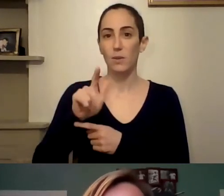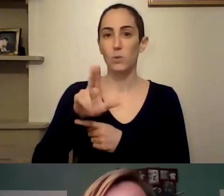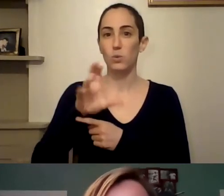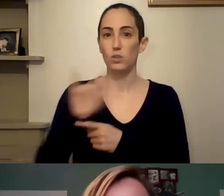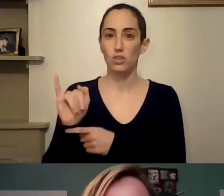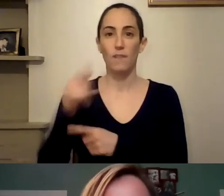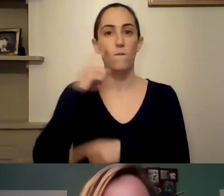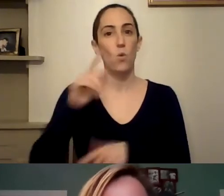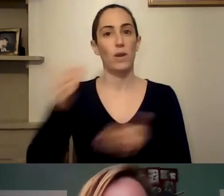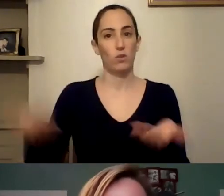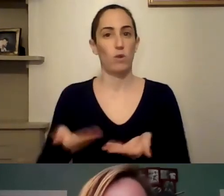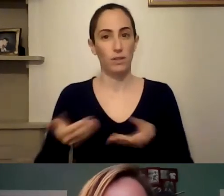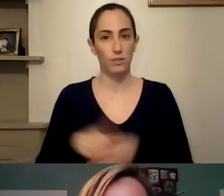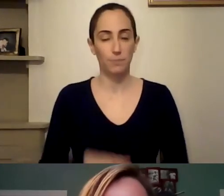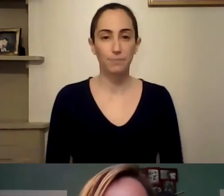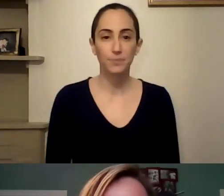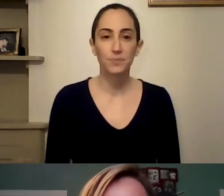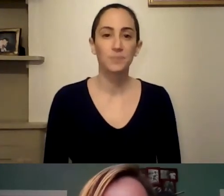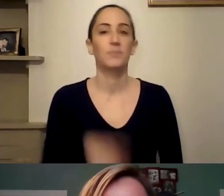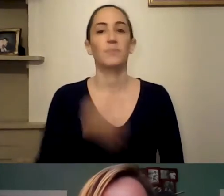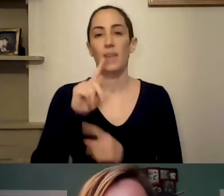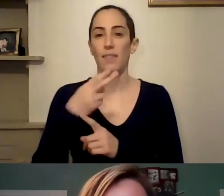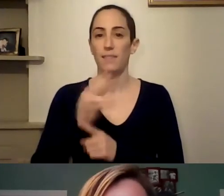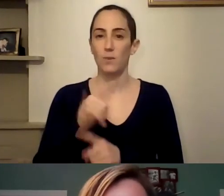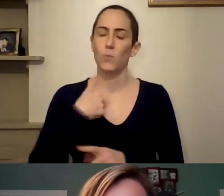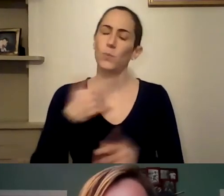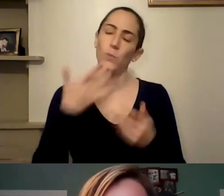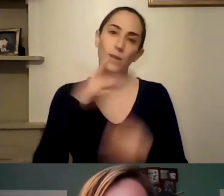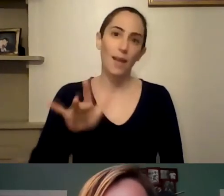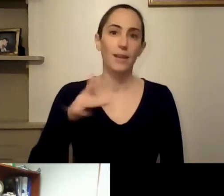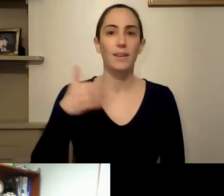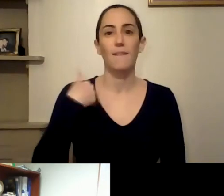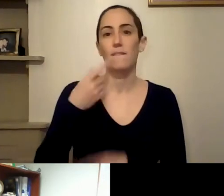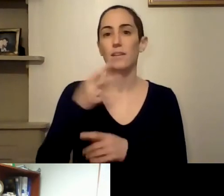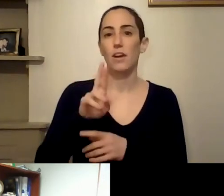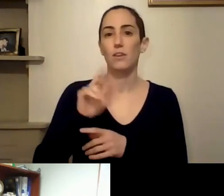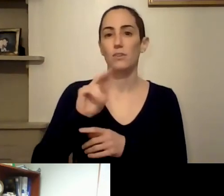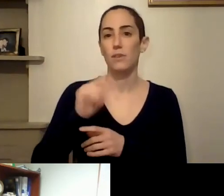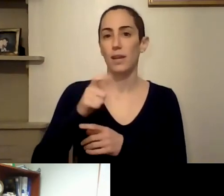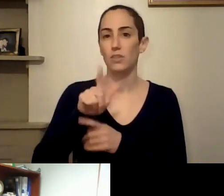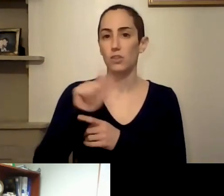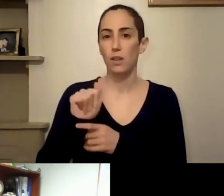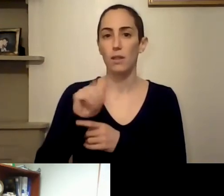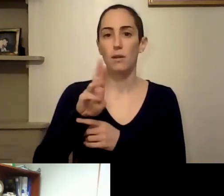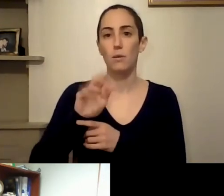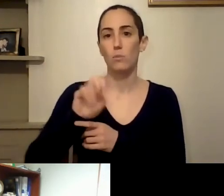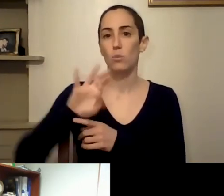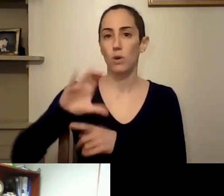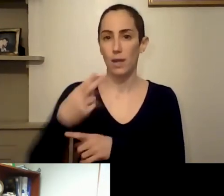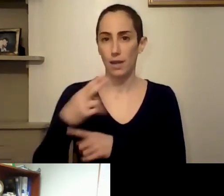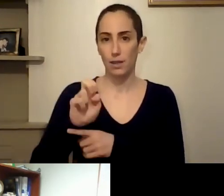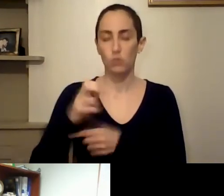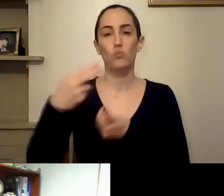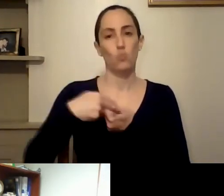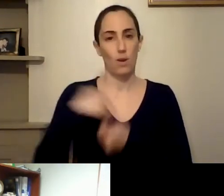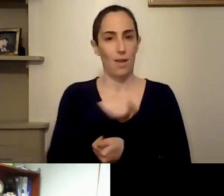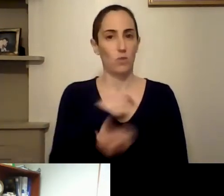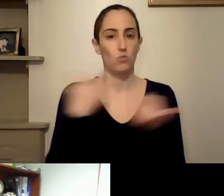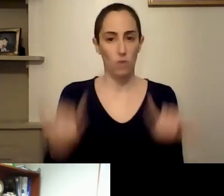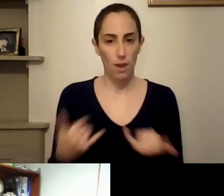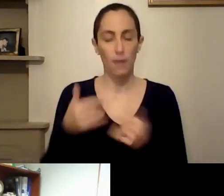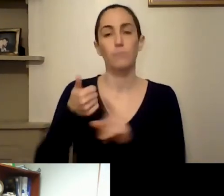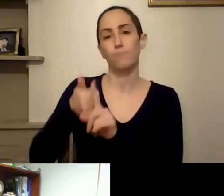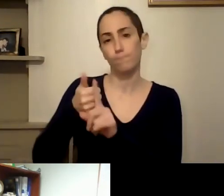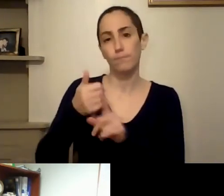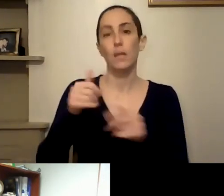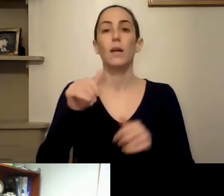we are incredibly fortunate to have Dr. Angela Branch joining us today. Dr. Branch is an assistant professor